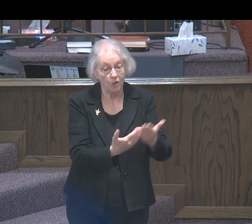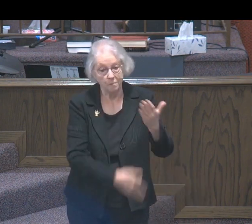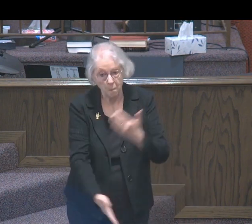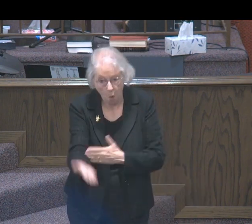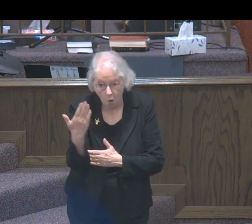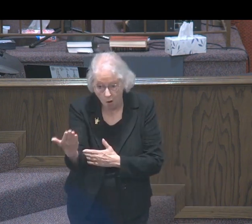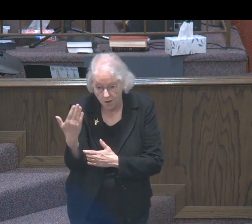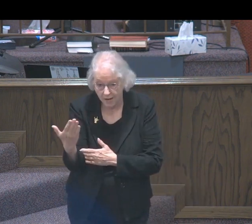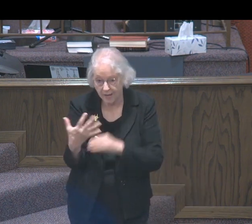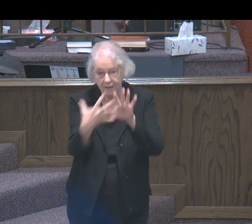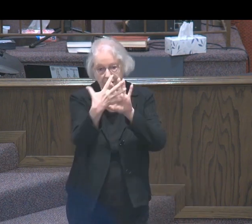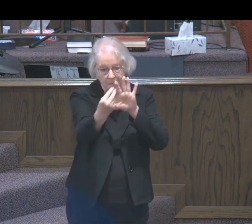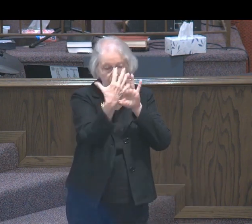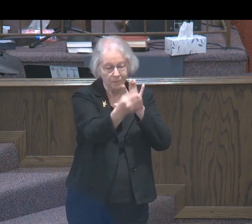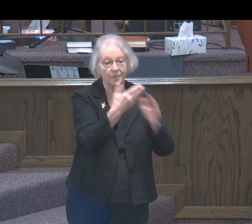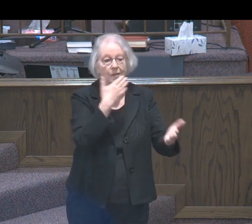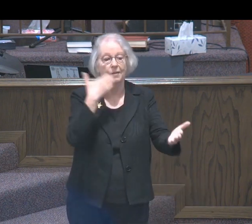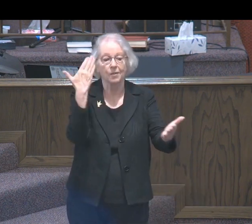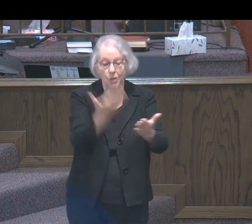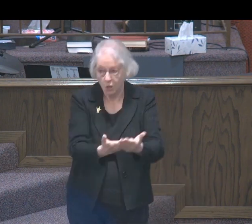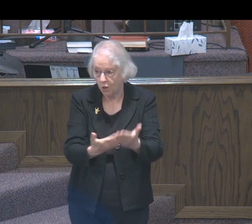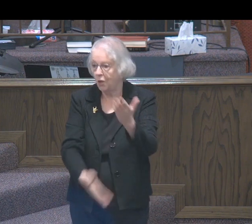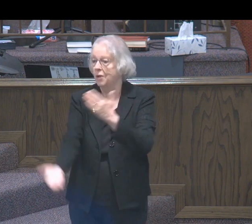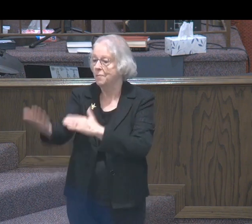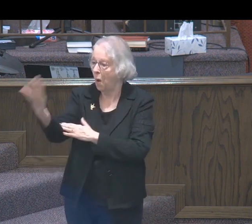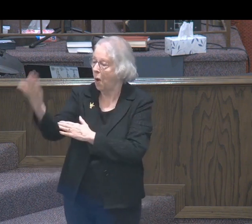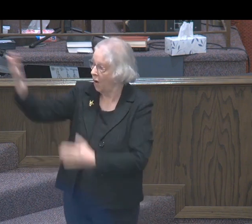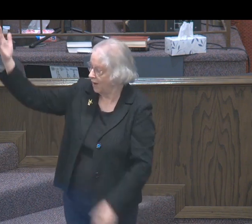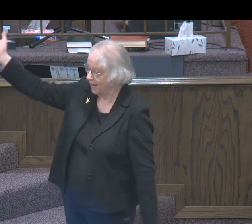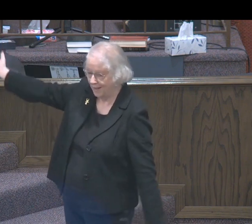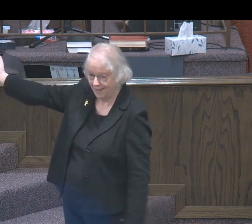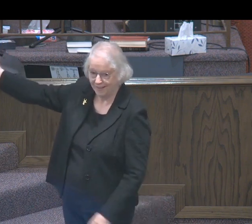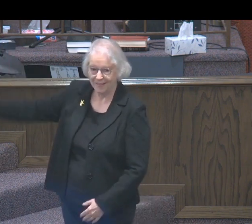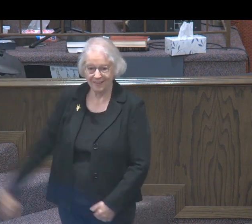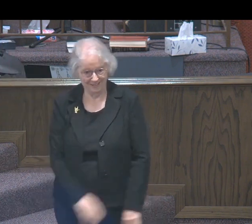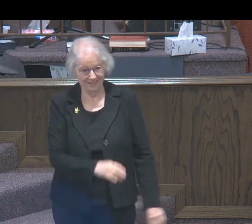How is everyone today? It's good to be back.